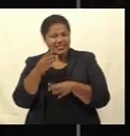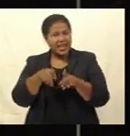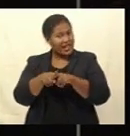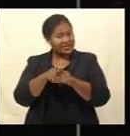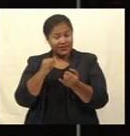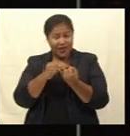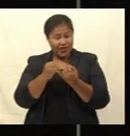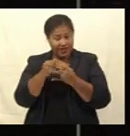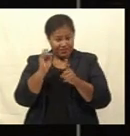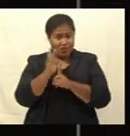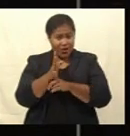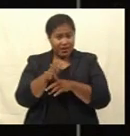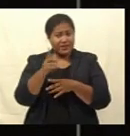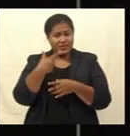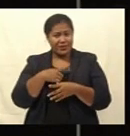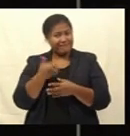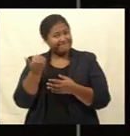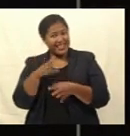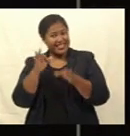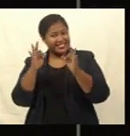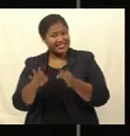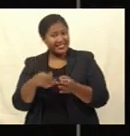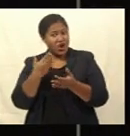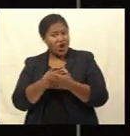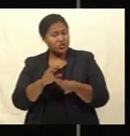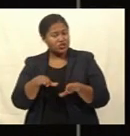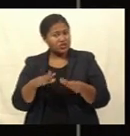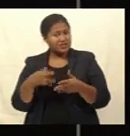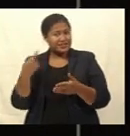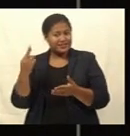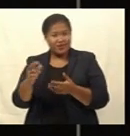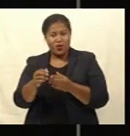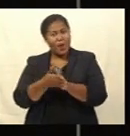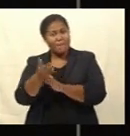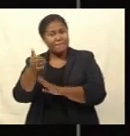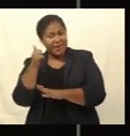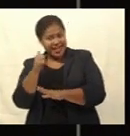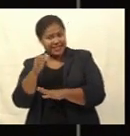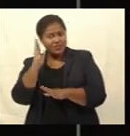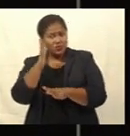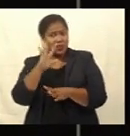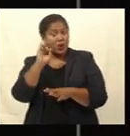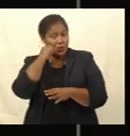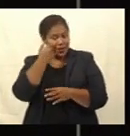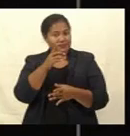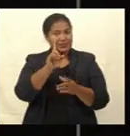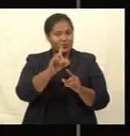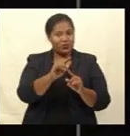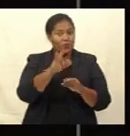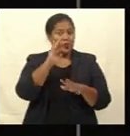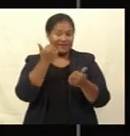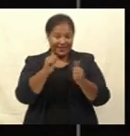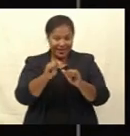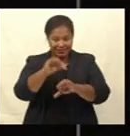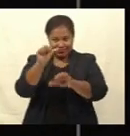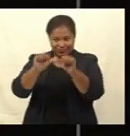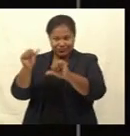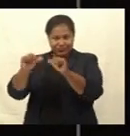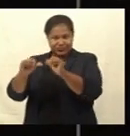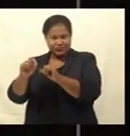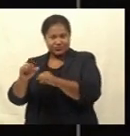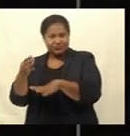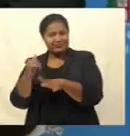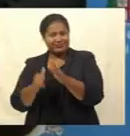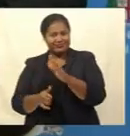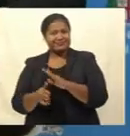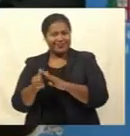important. However, any decision on children returning to school will be made after assessing the situation on the ground on or near the